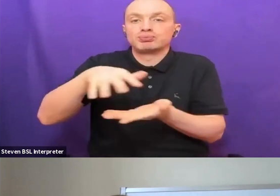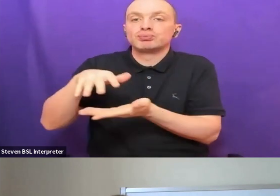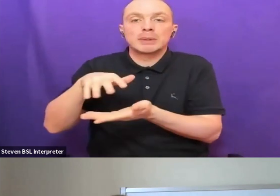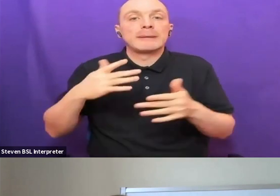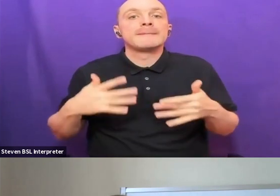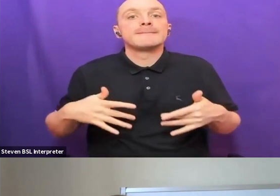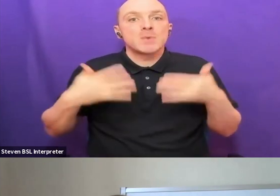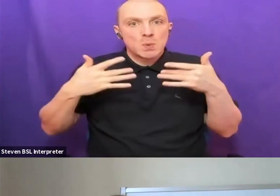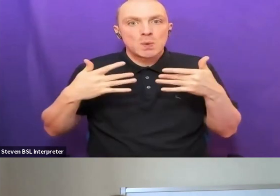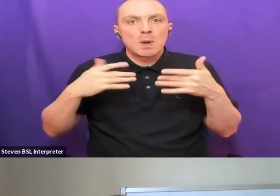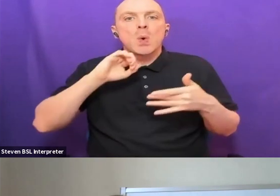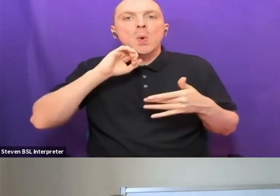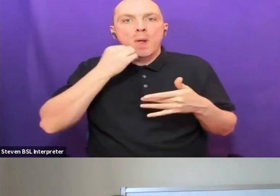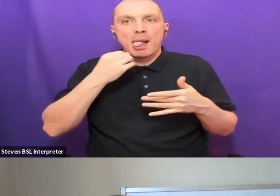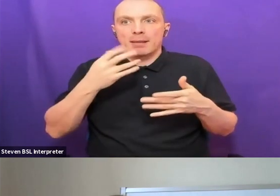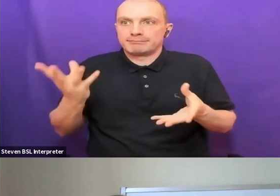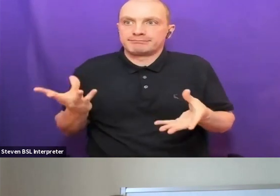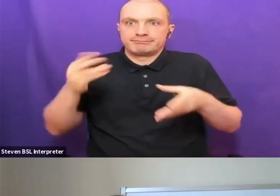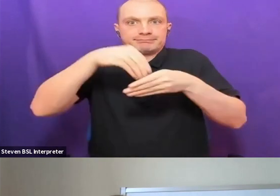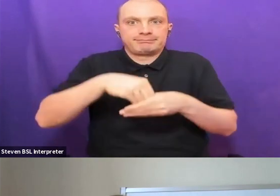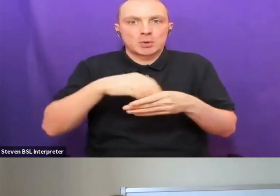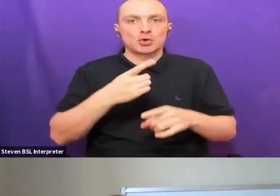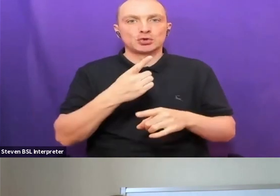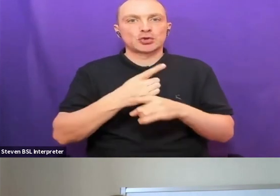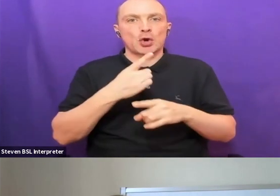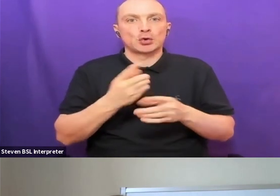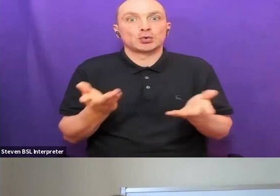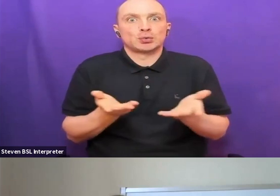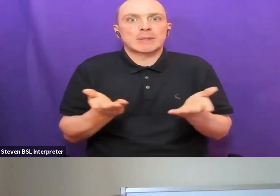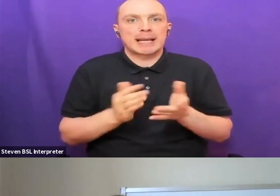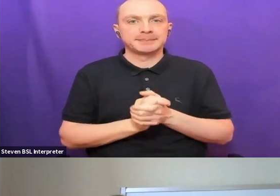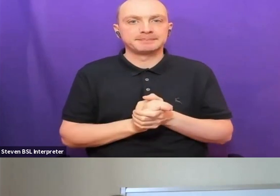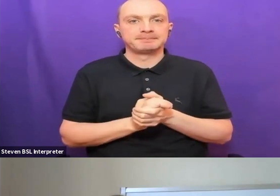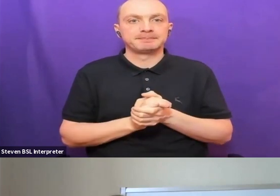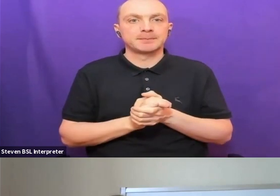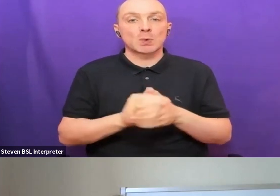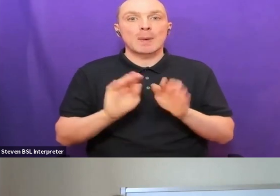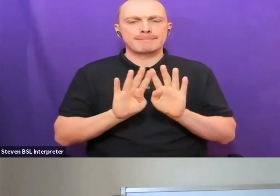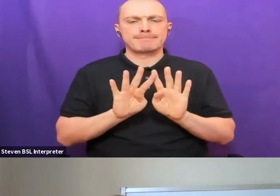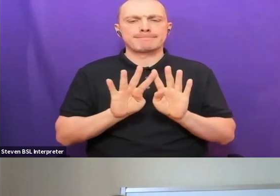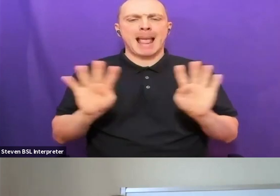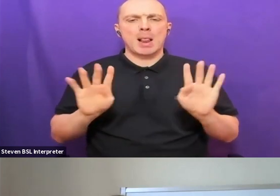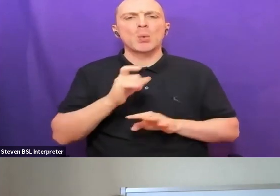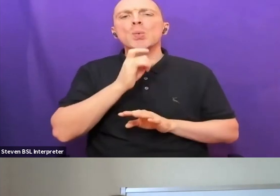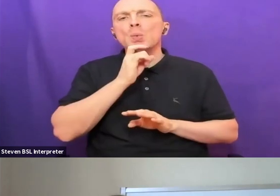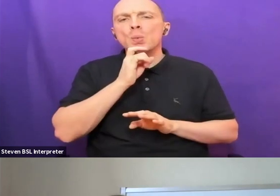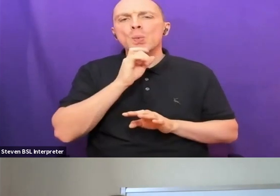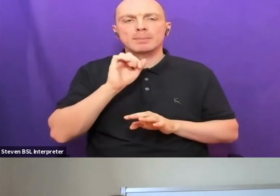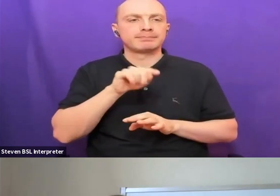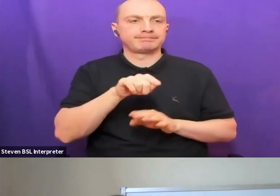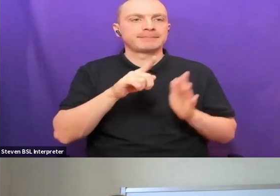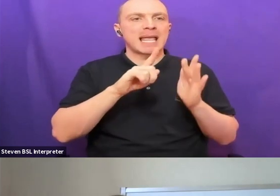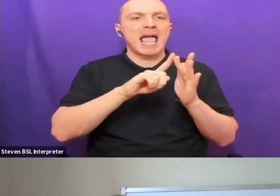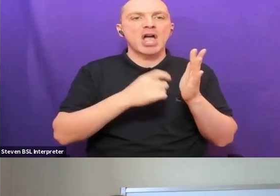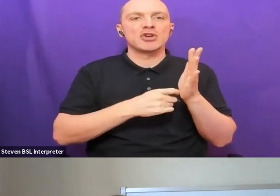discussions today. But let me start today by introducing our panellists. We're joined by Irene